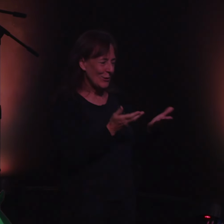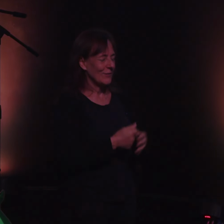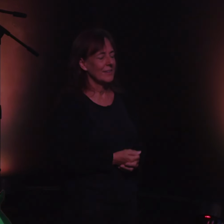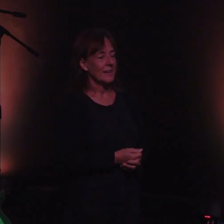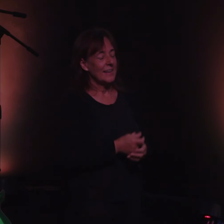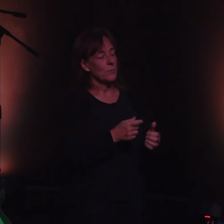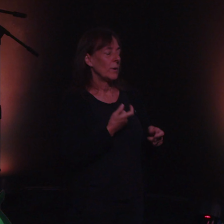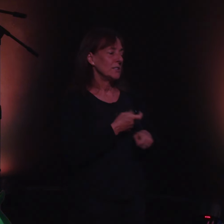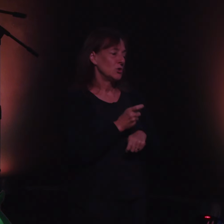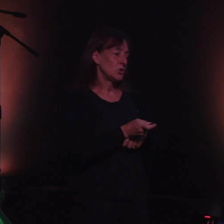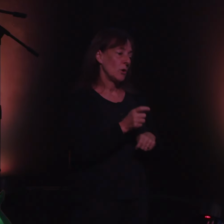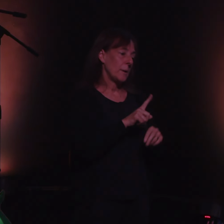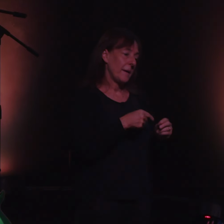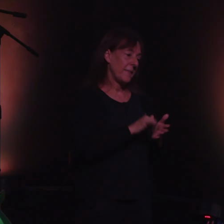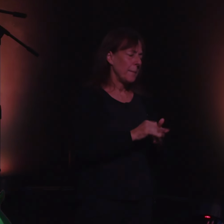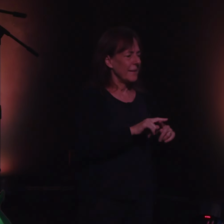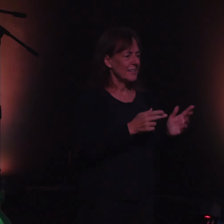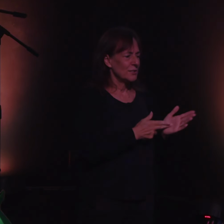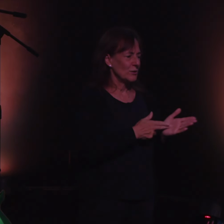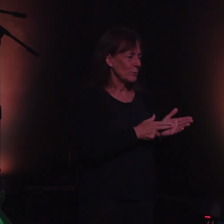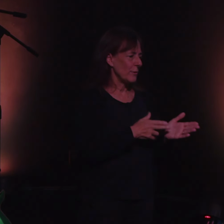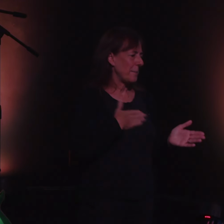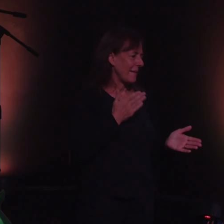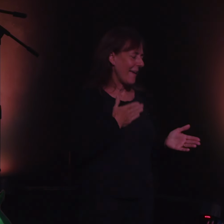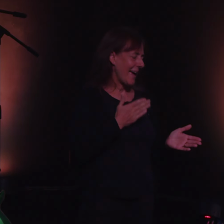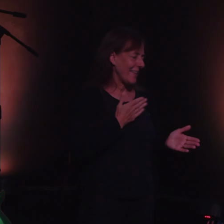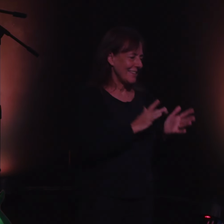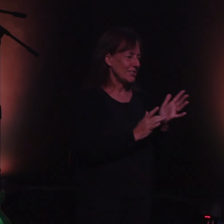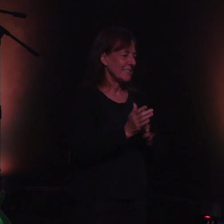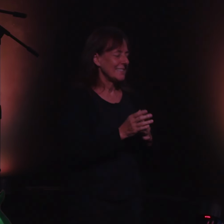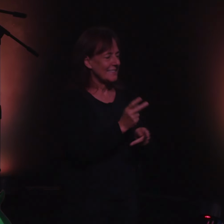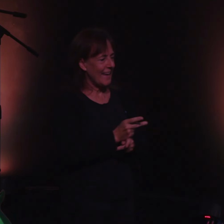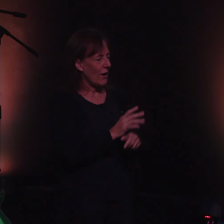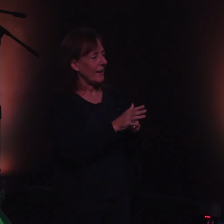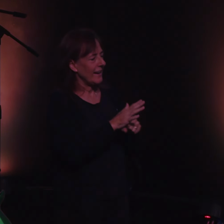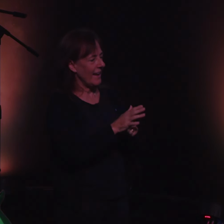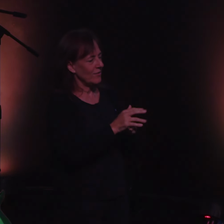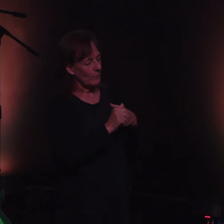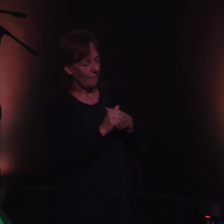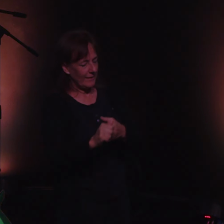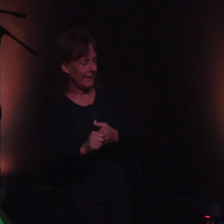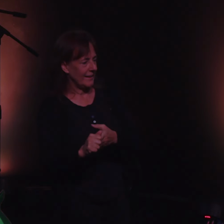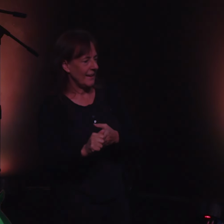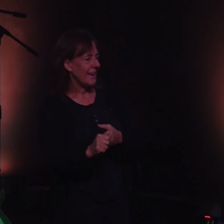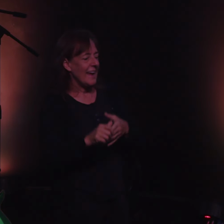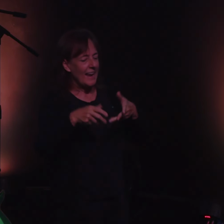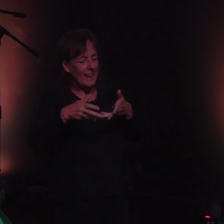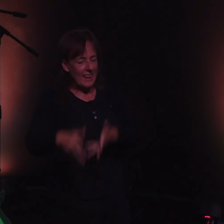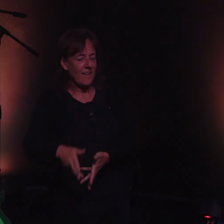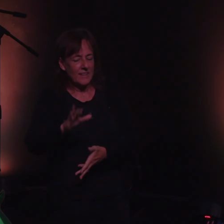And as much as we joke around about that, there's so much truth to that. I'm glad that Jesus cared enough to leave the 99 for me.